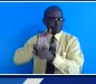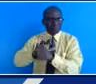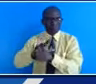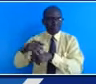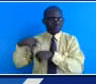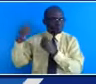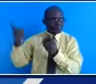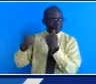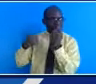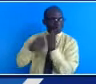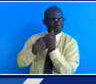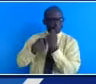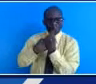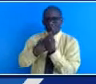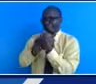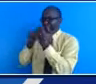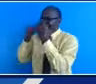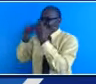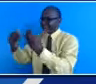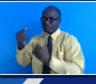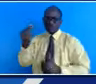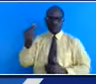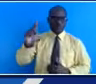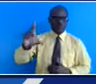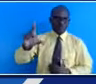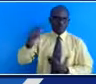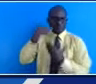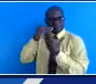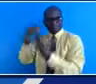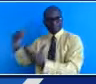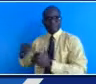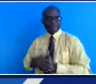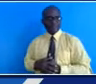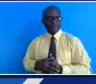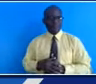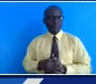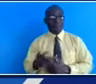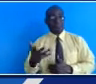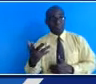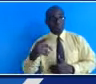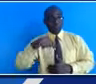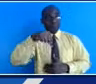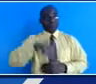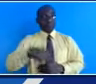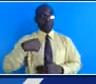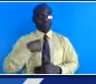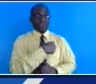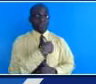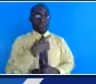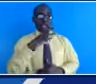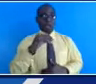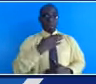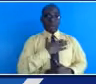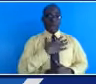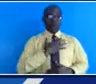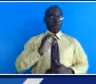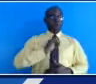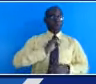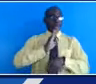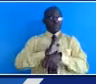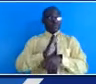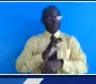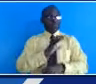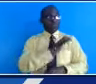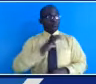are the county's largest business membership organization focusing on economic development and advocacy. We have over 1,000 members ranging from the